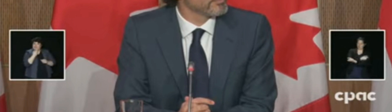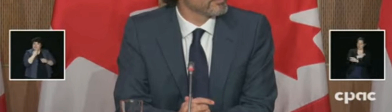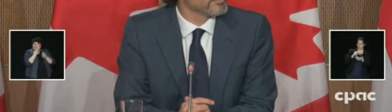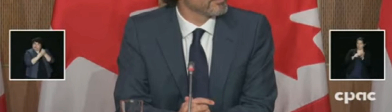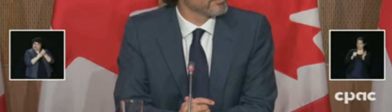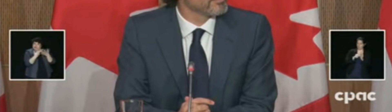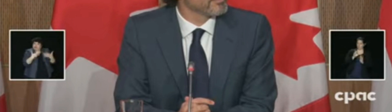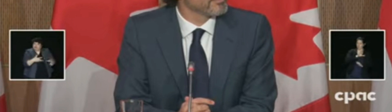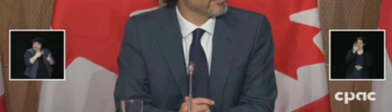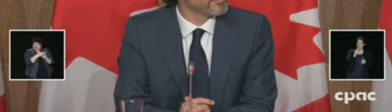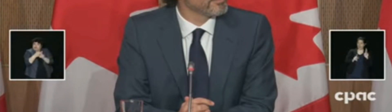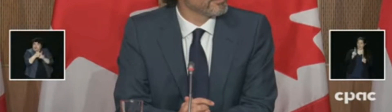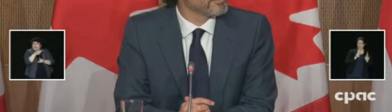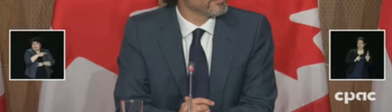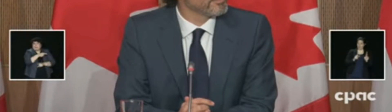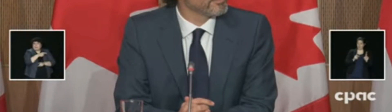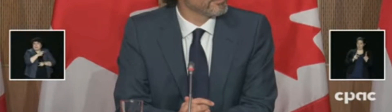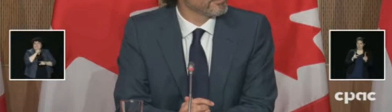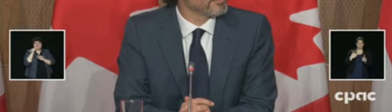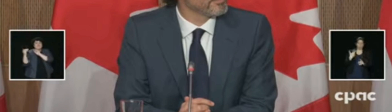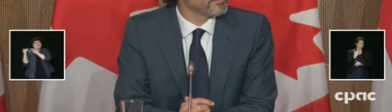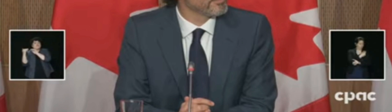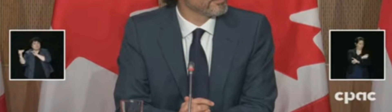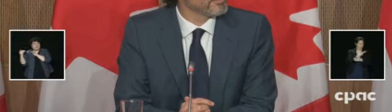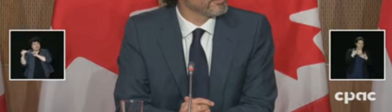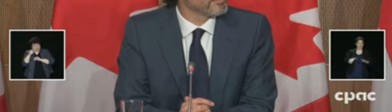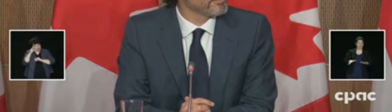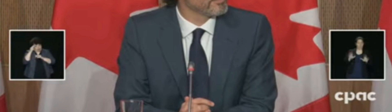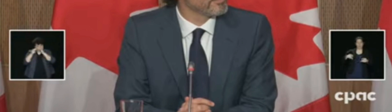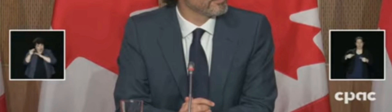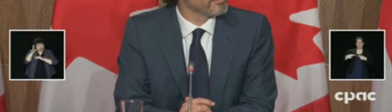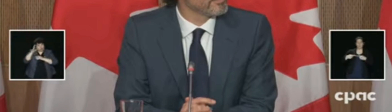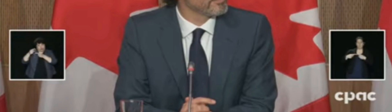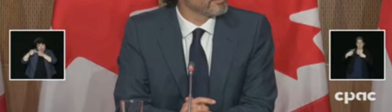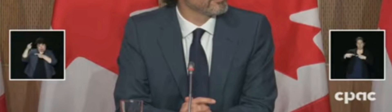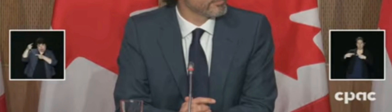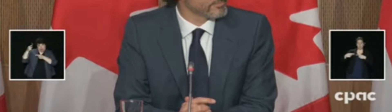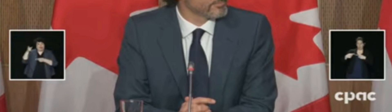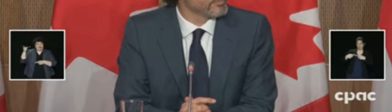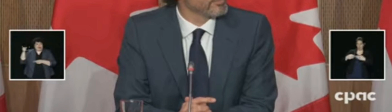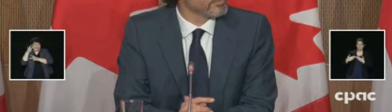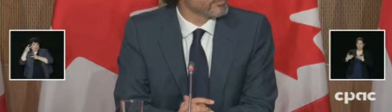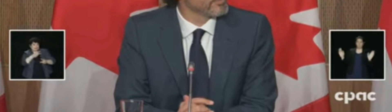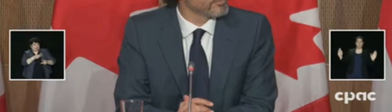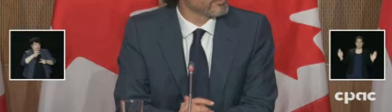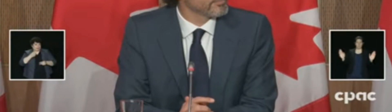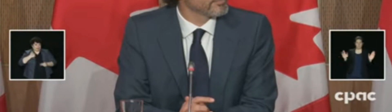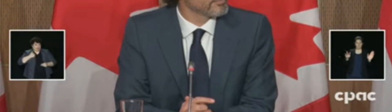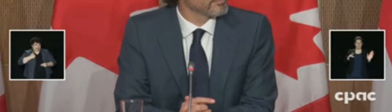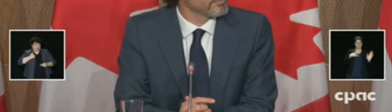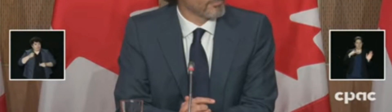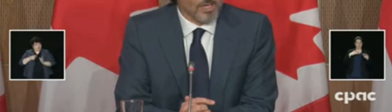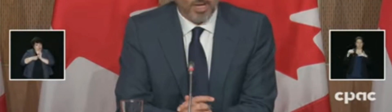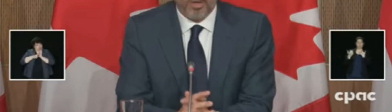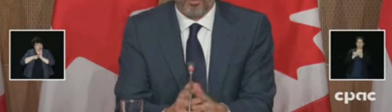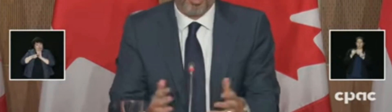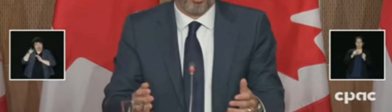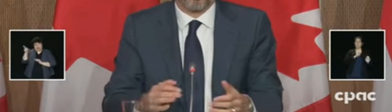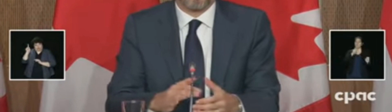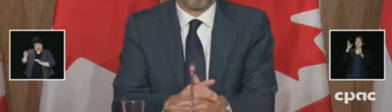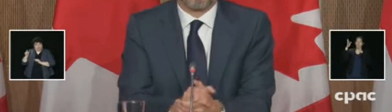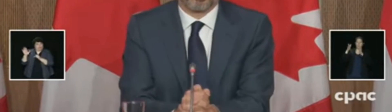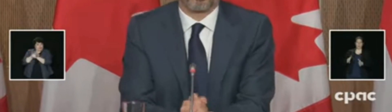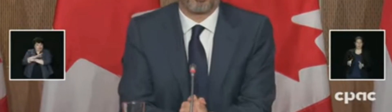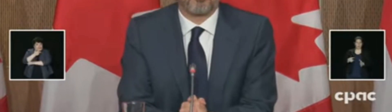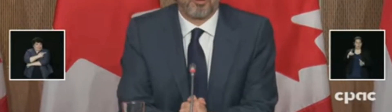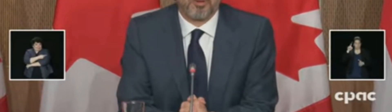does reopen, are you anticipating having every single traveler who comes to Canada, will there be a requirement to make them fully vaccinated? We are, of